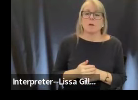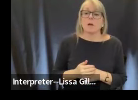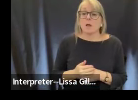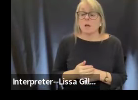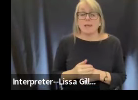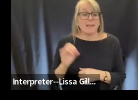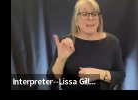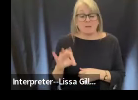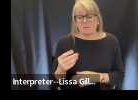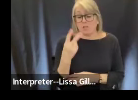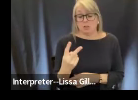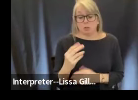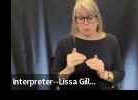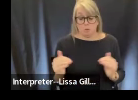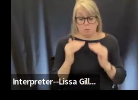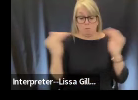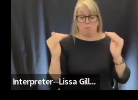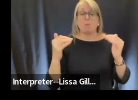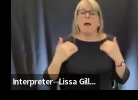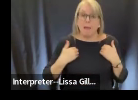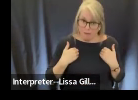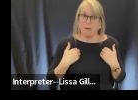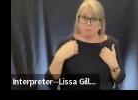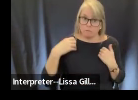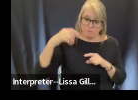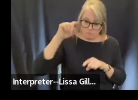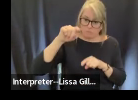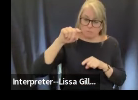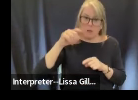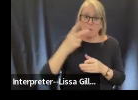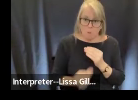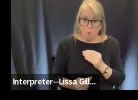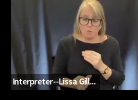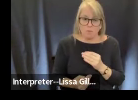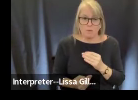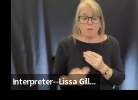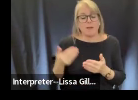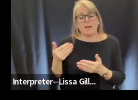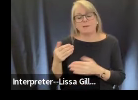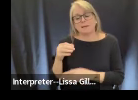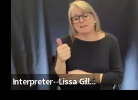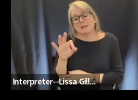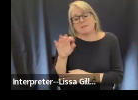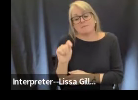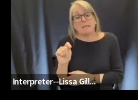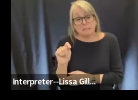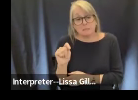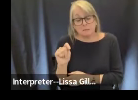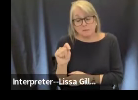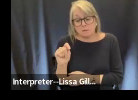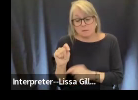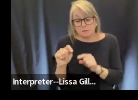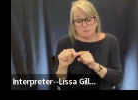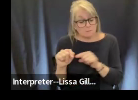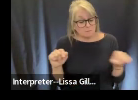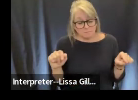2 stories, 1 on each level, and at least 10 feet from the stove, because obviously we know that, just as I mentioned, sometimes things can go a little